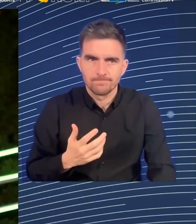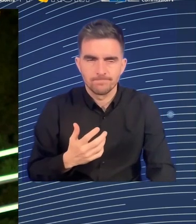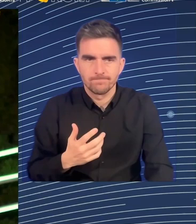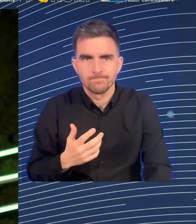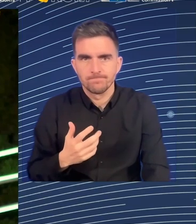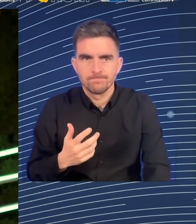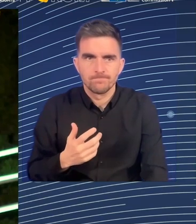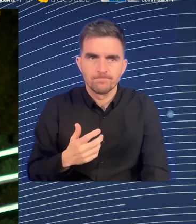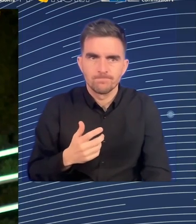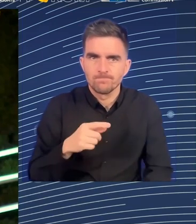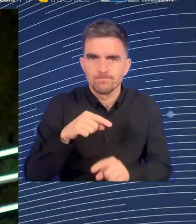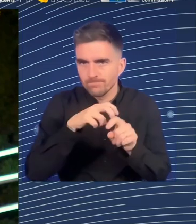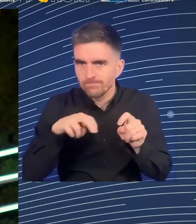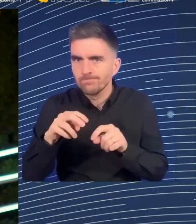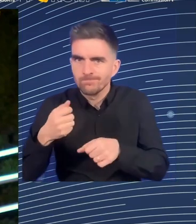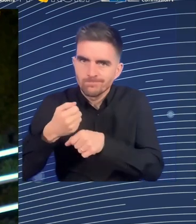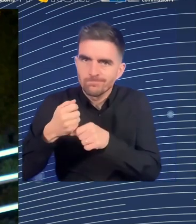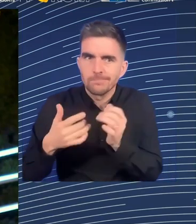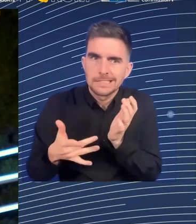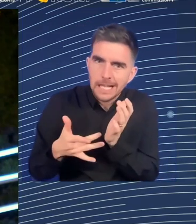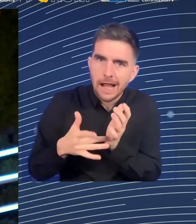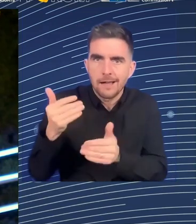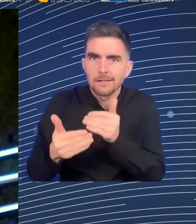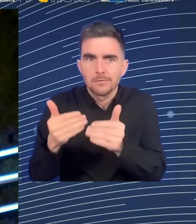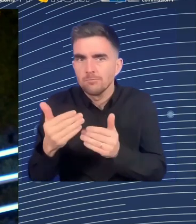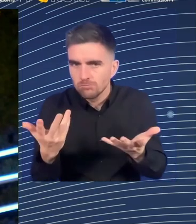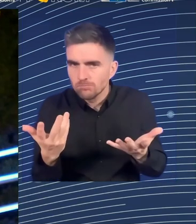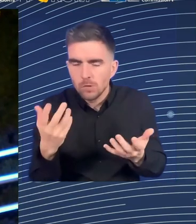And of course, it could be the case that